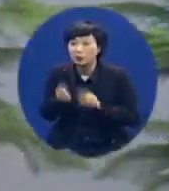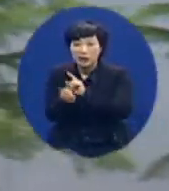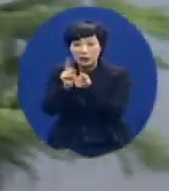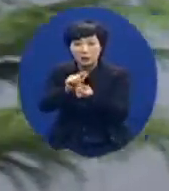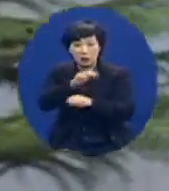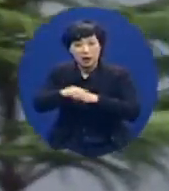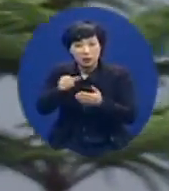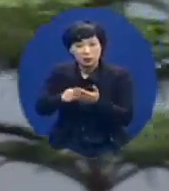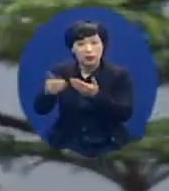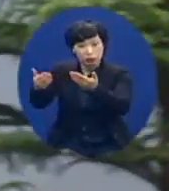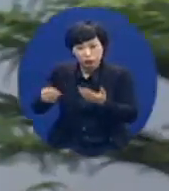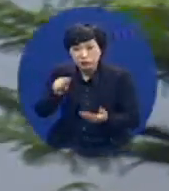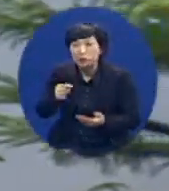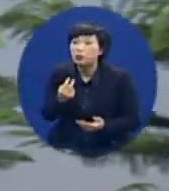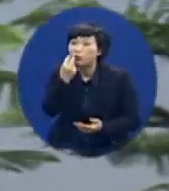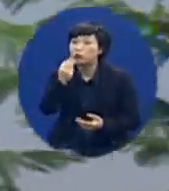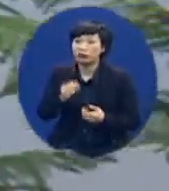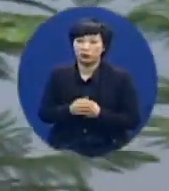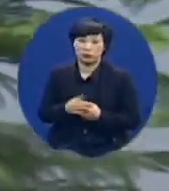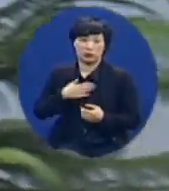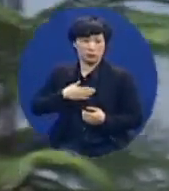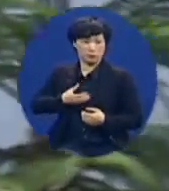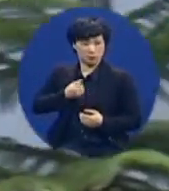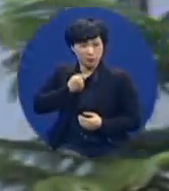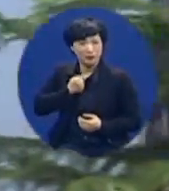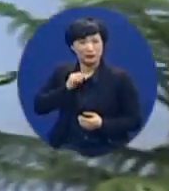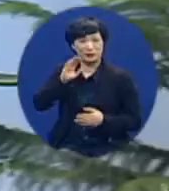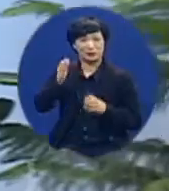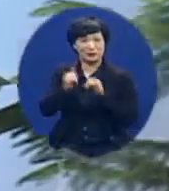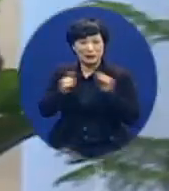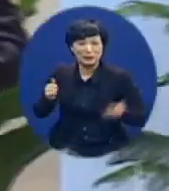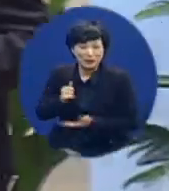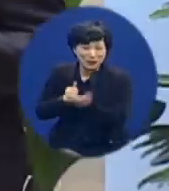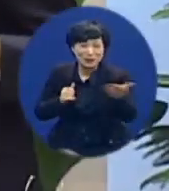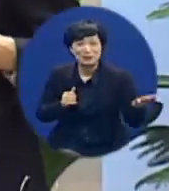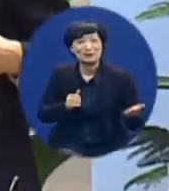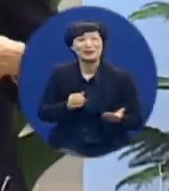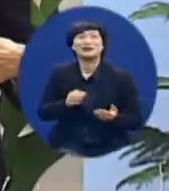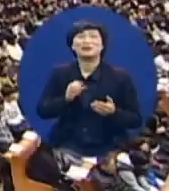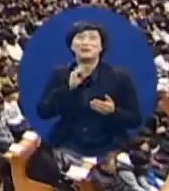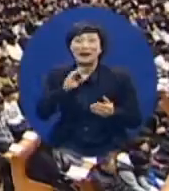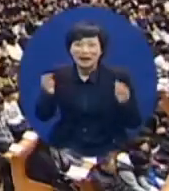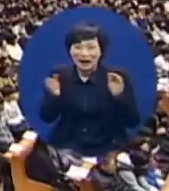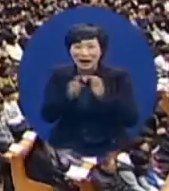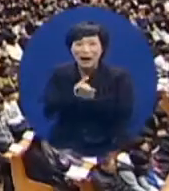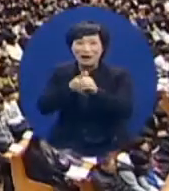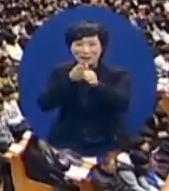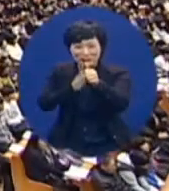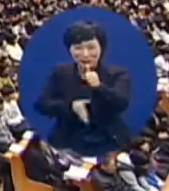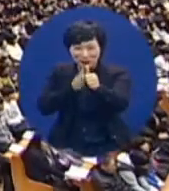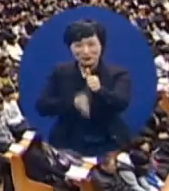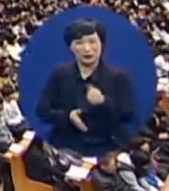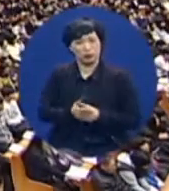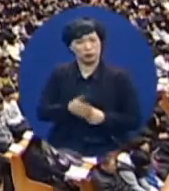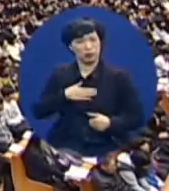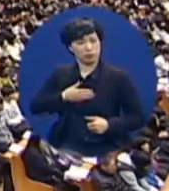life of Jesus has become yours, please say amen.